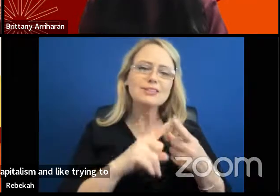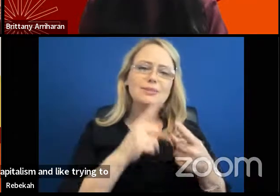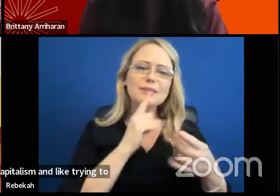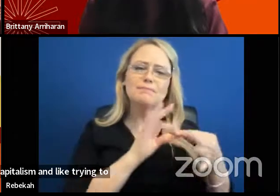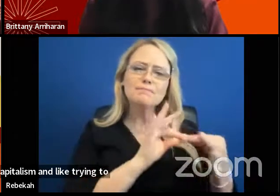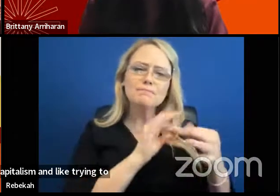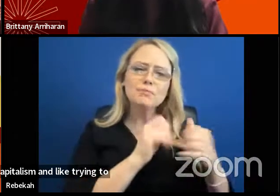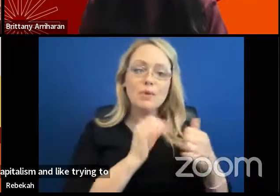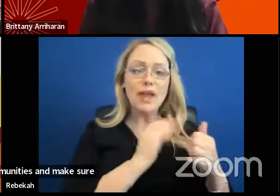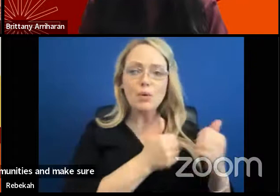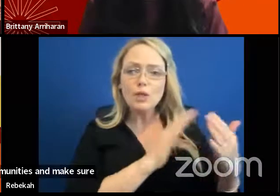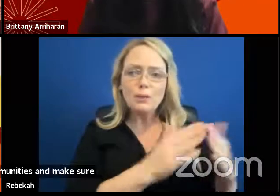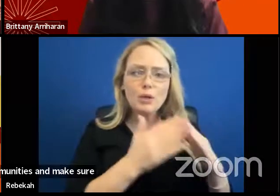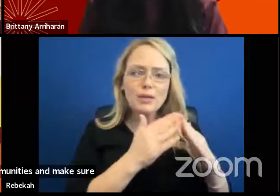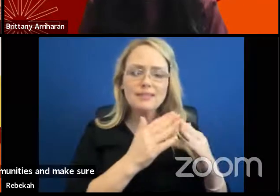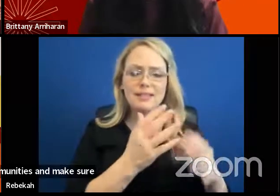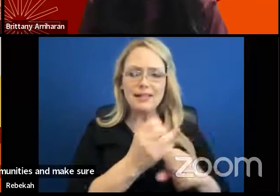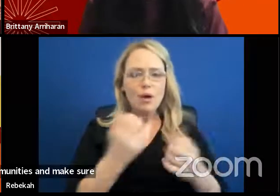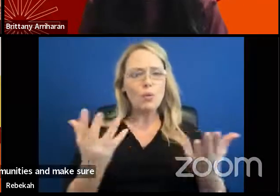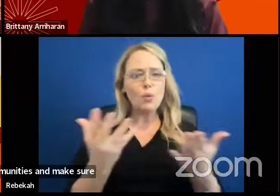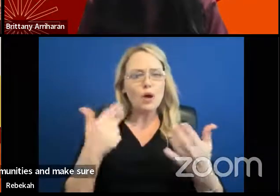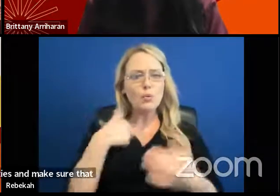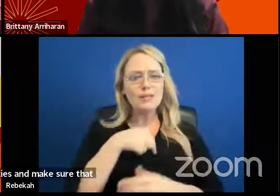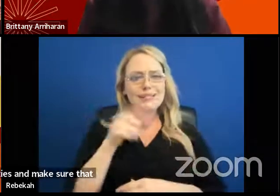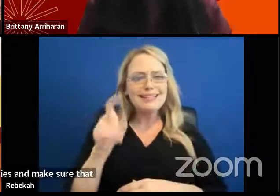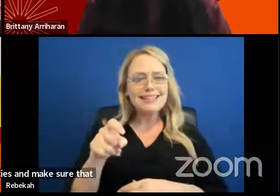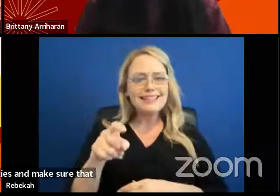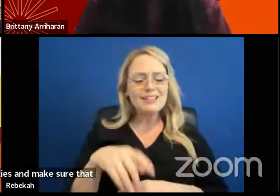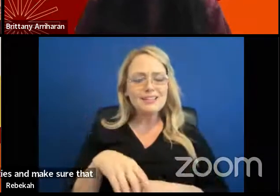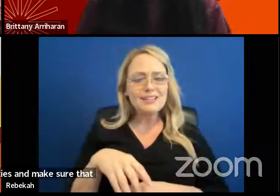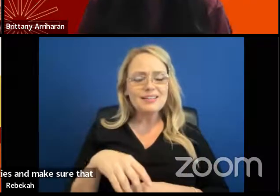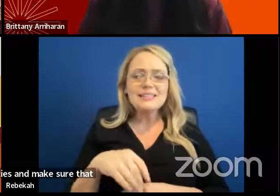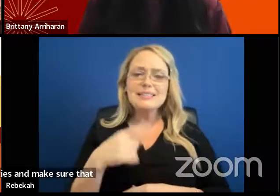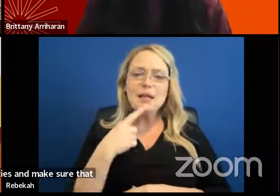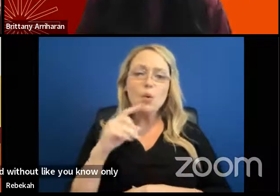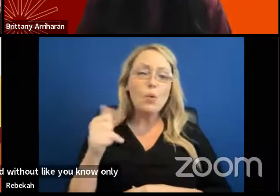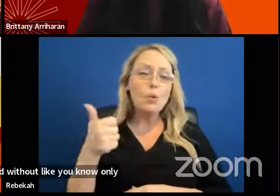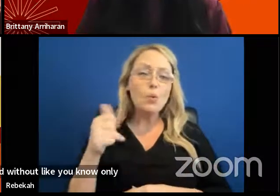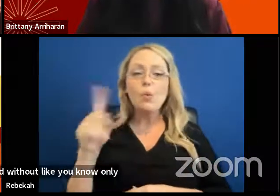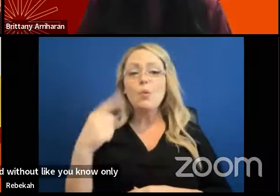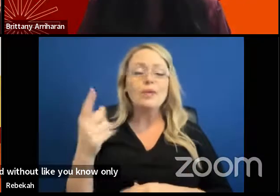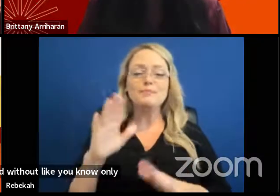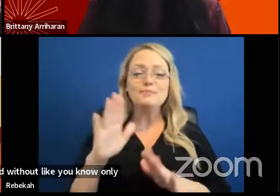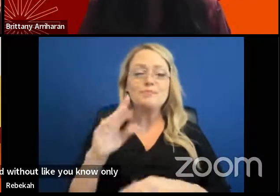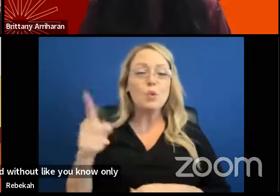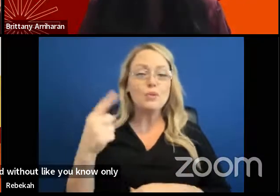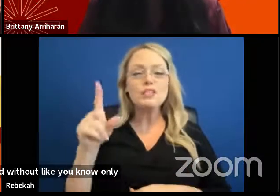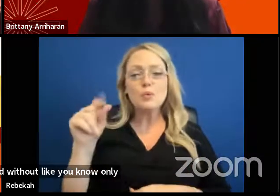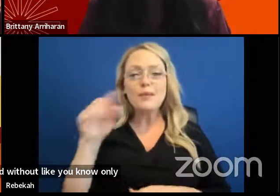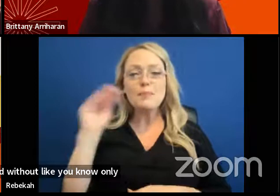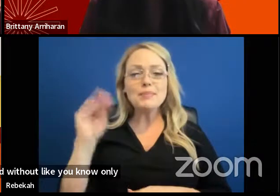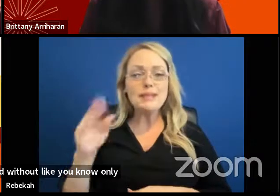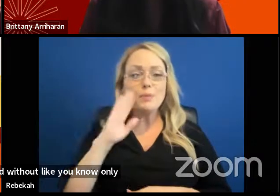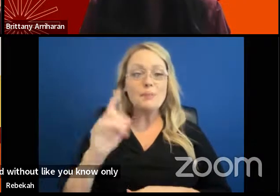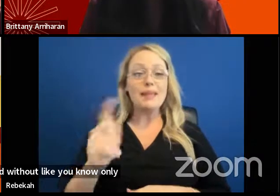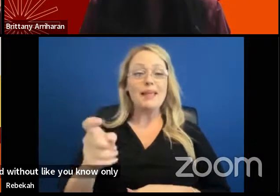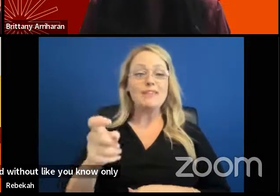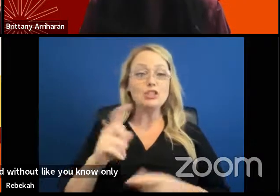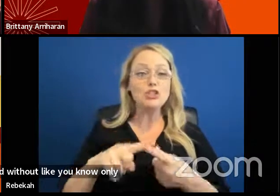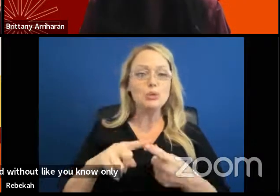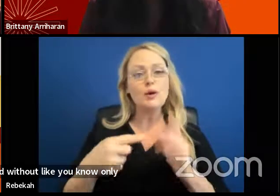what we need without only 20% will be given to affordable housing, which is